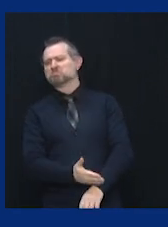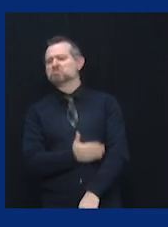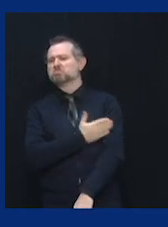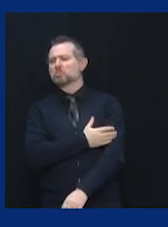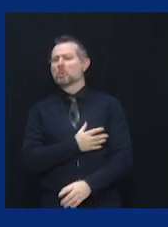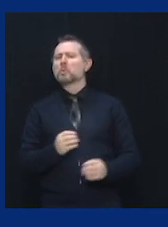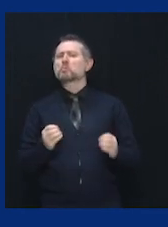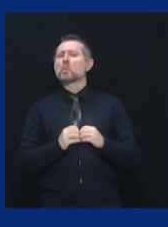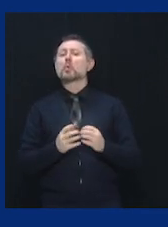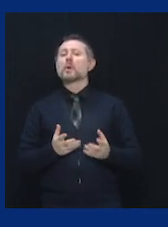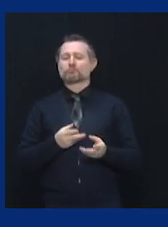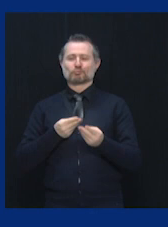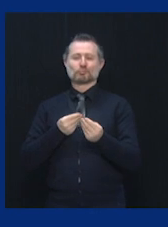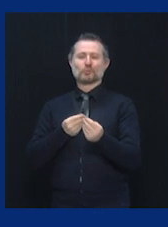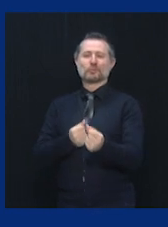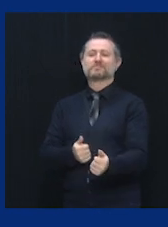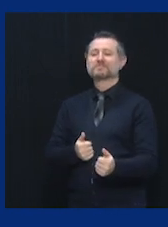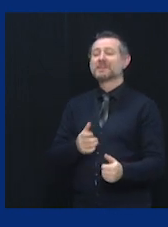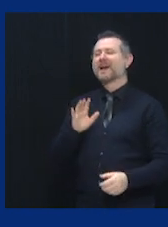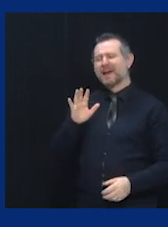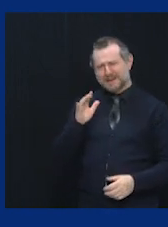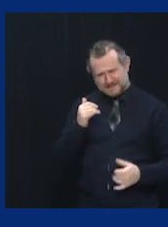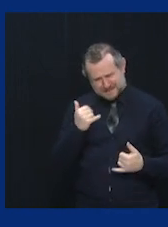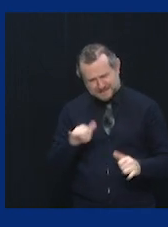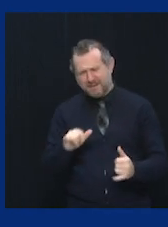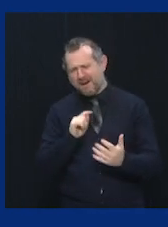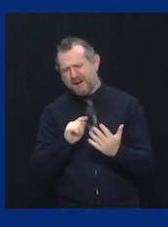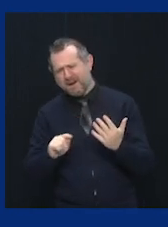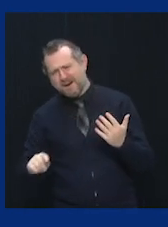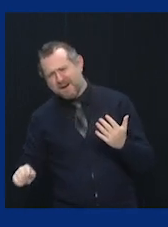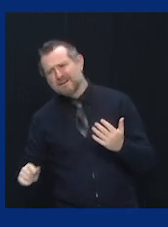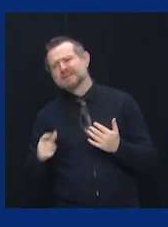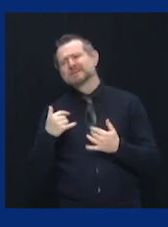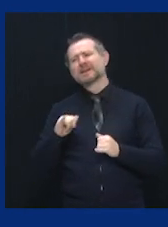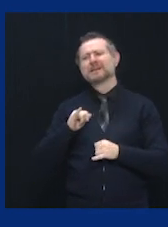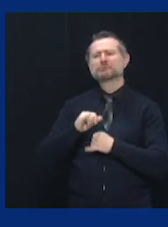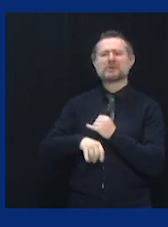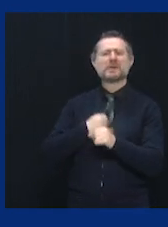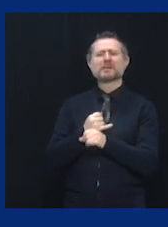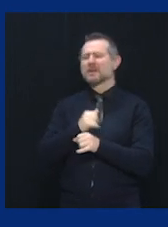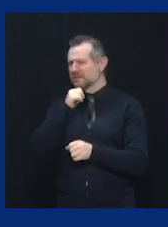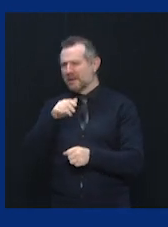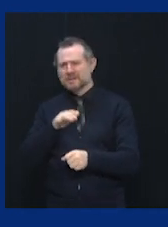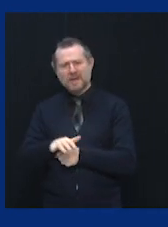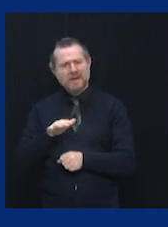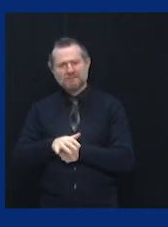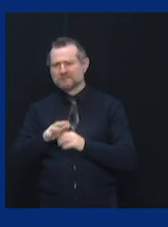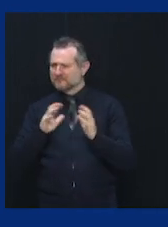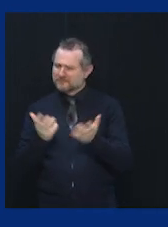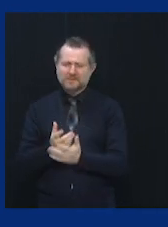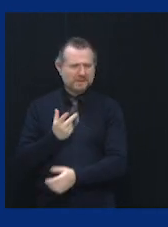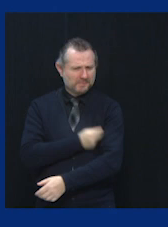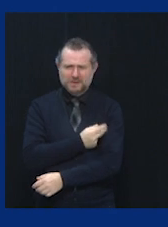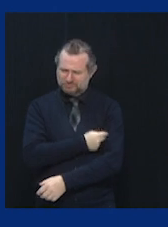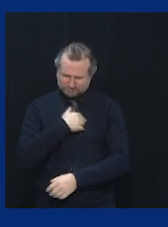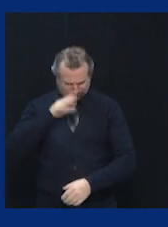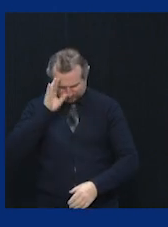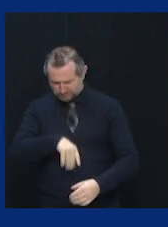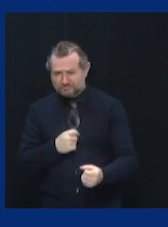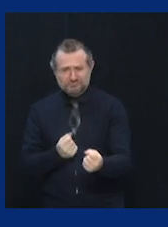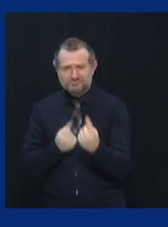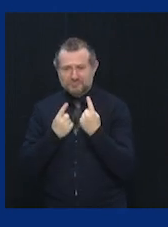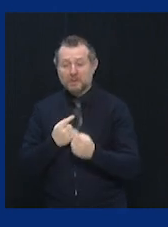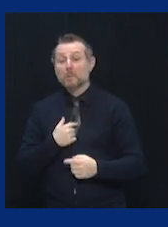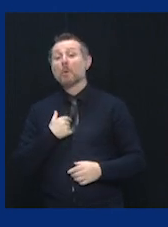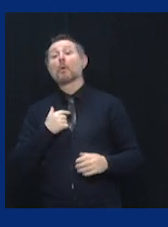to have the fundamental issue of an international shortage of vaccine. But hopefully Johnson &